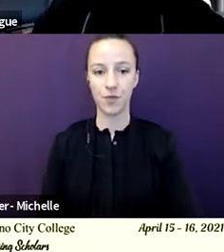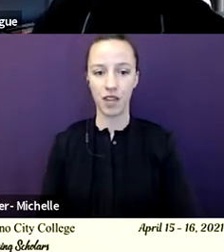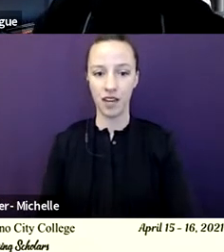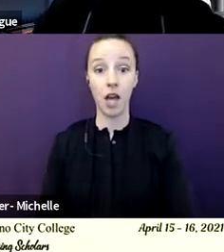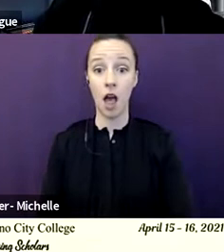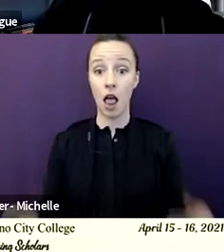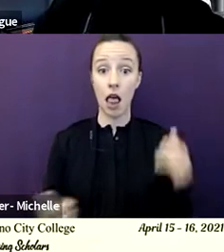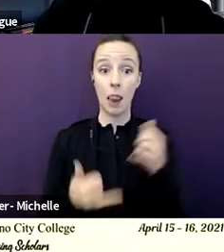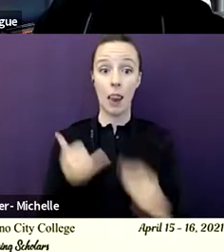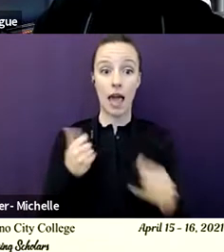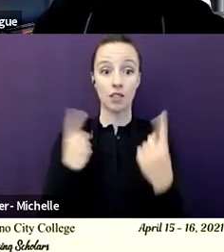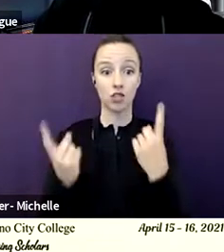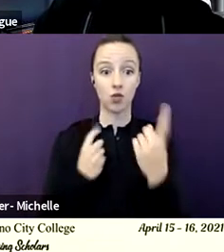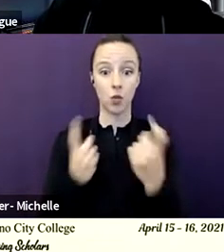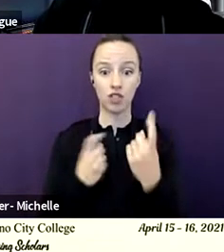Any last questions?